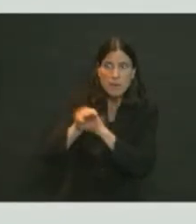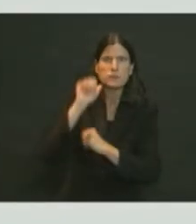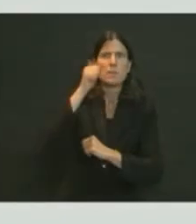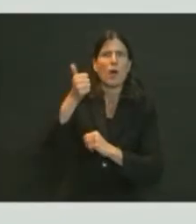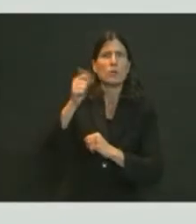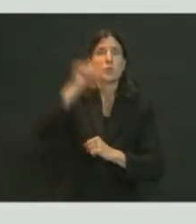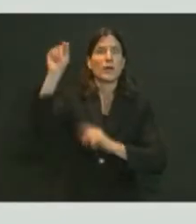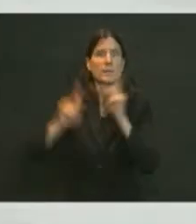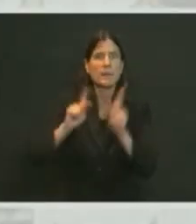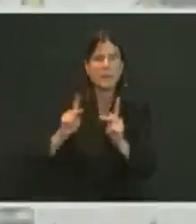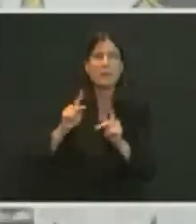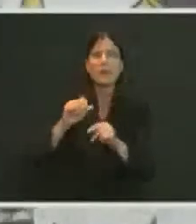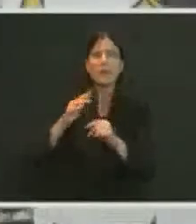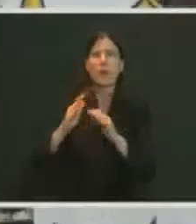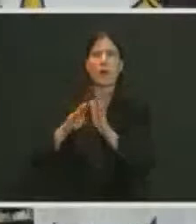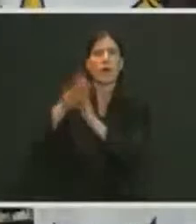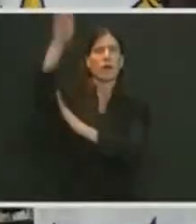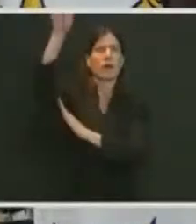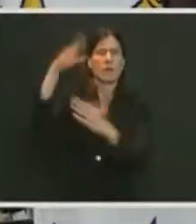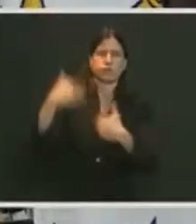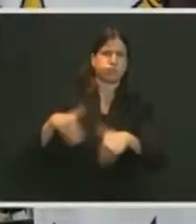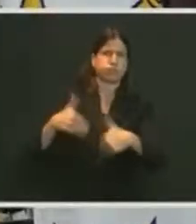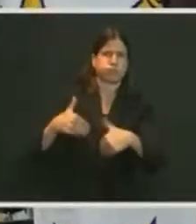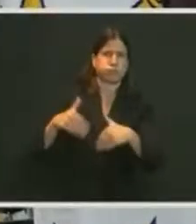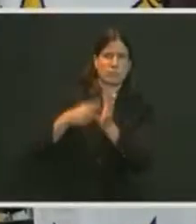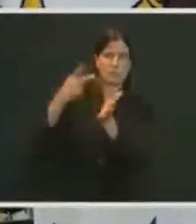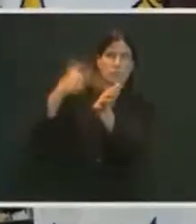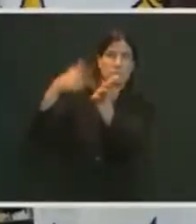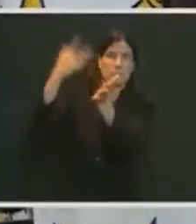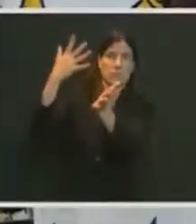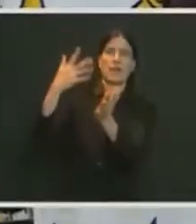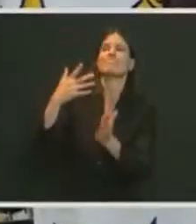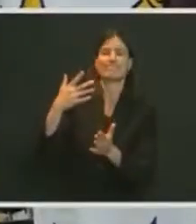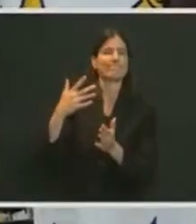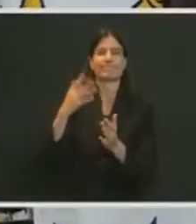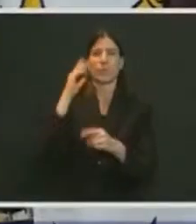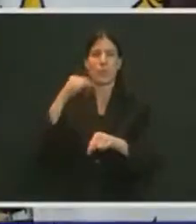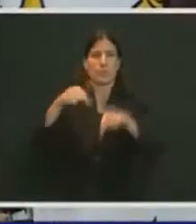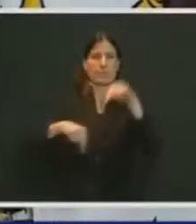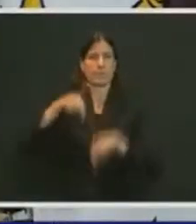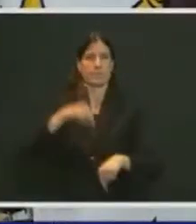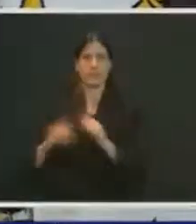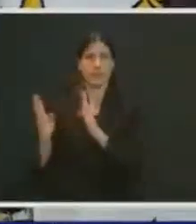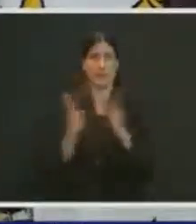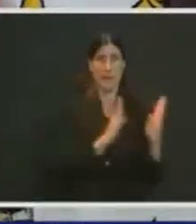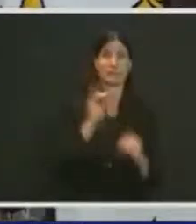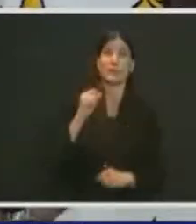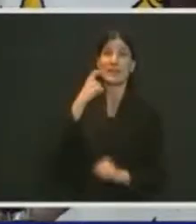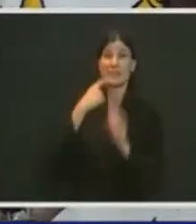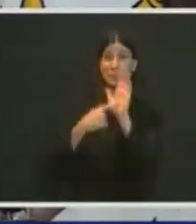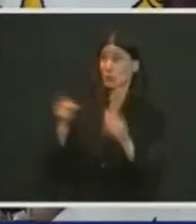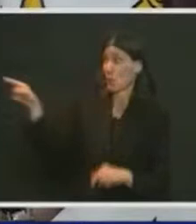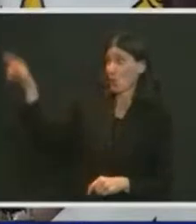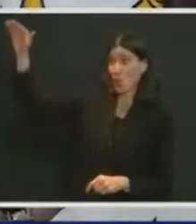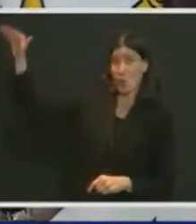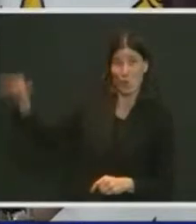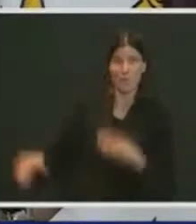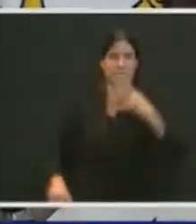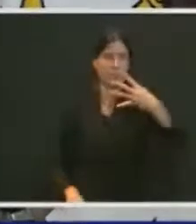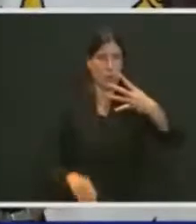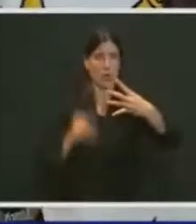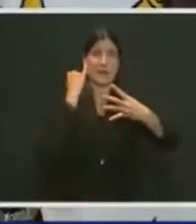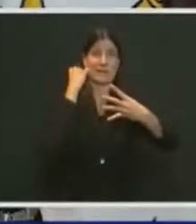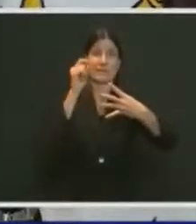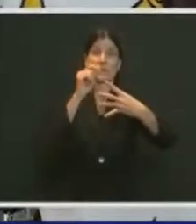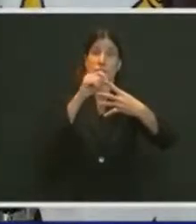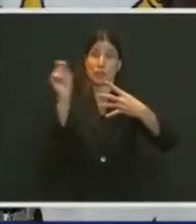say, I hope this is a guide. I hope it's a guide. We look at it all in total.